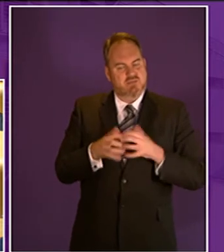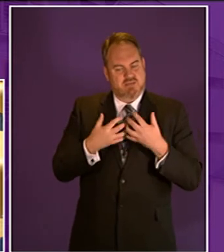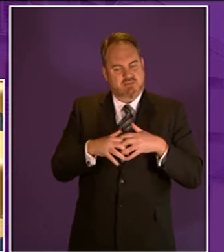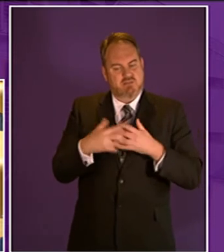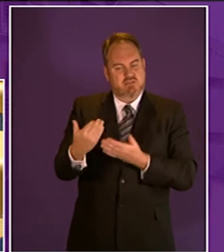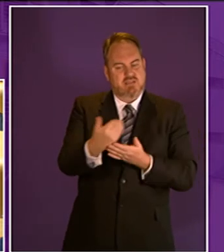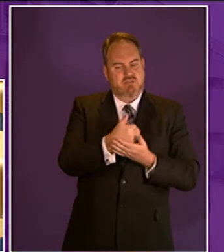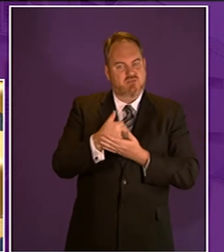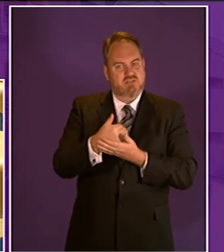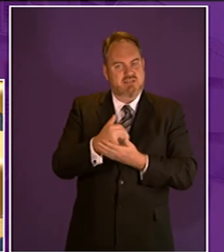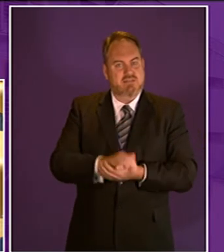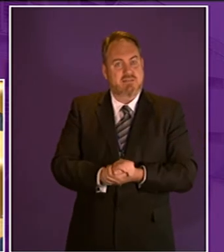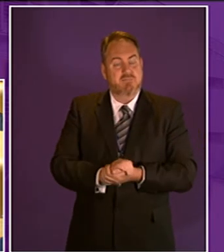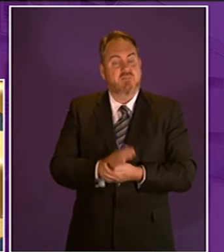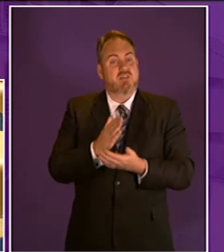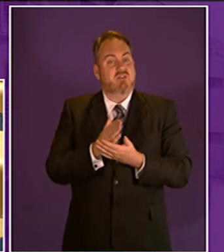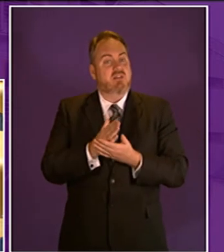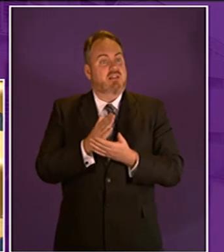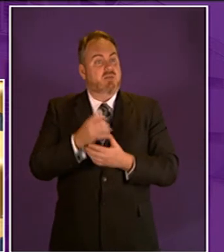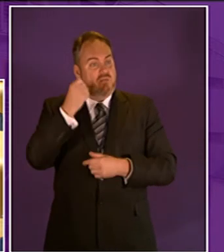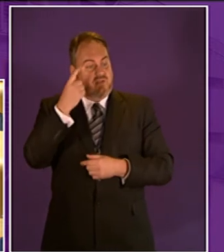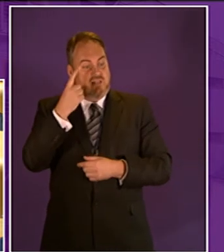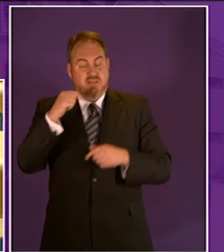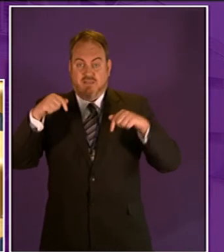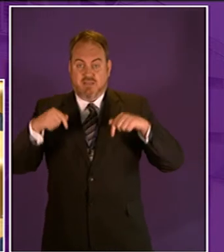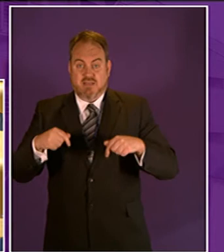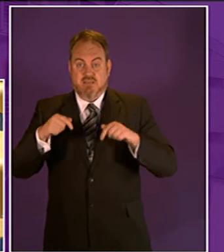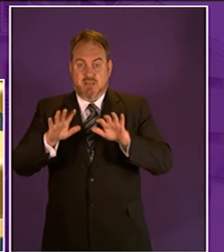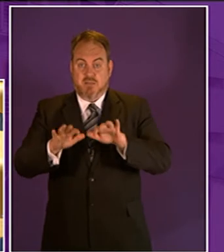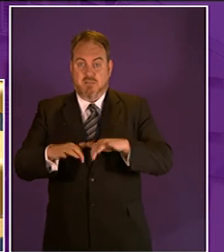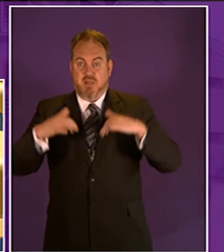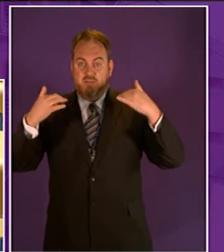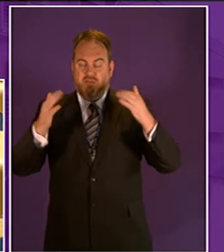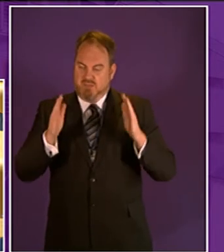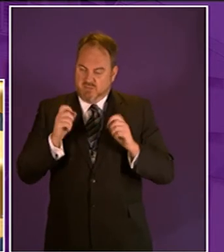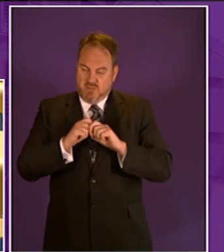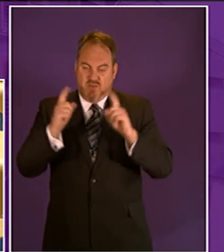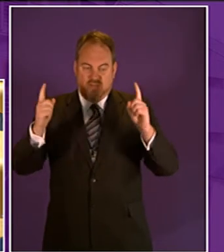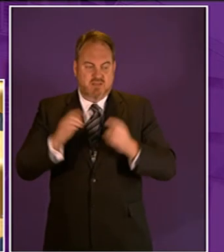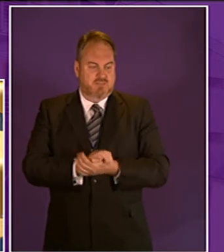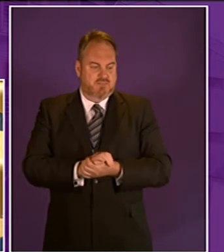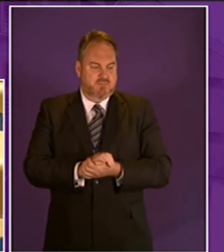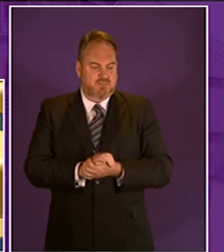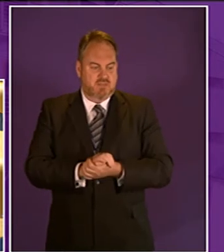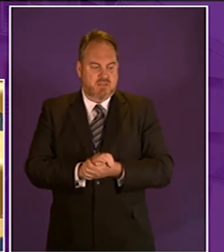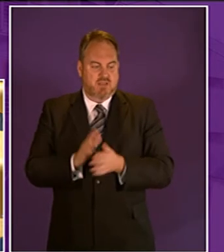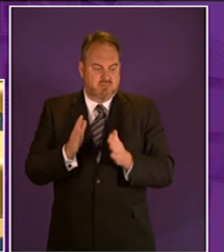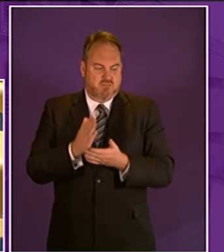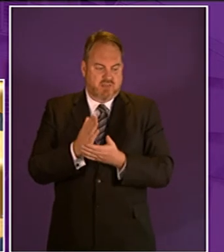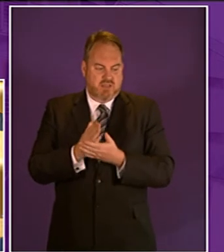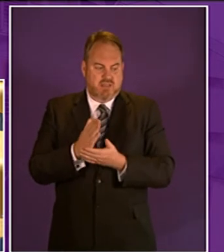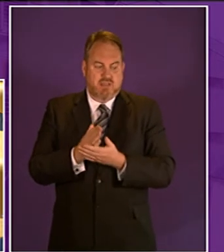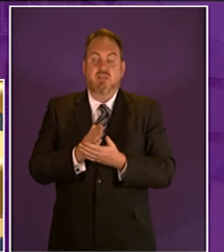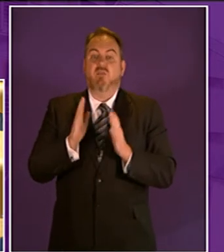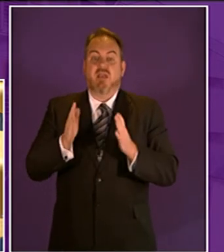from my colleague Richard Simpson, who is no longer in this parliament. Can I then ask the Cabinet Secretary if we now will have a review into cyber security